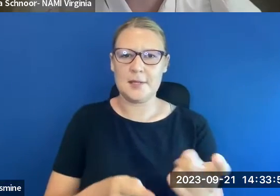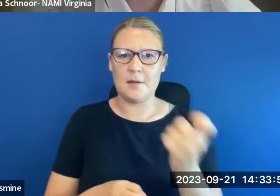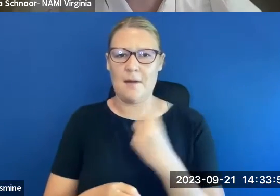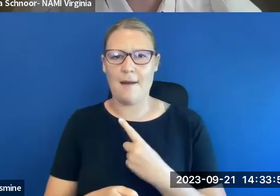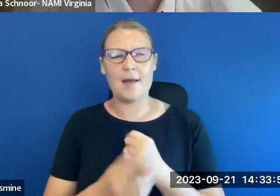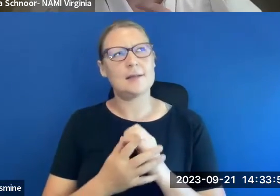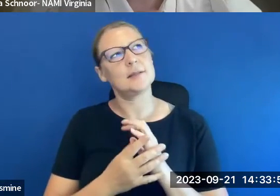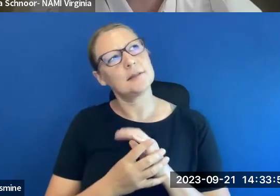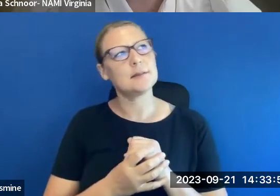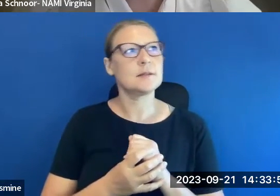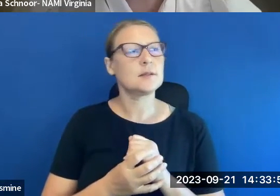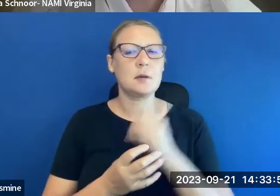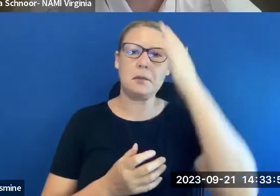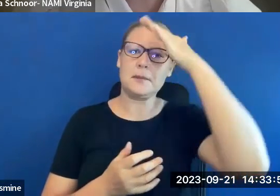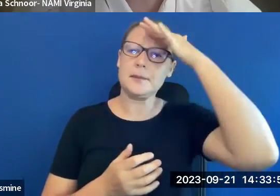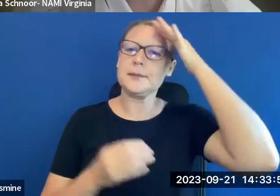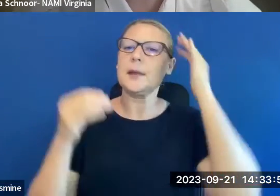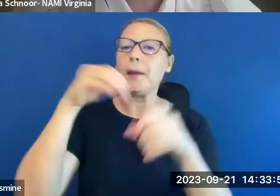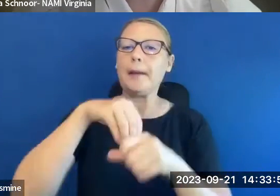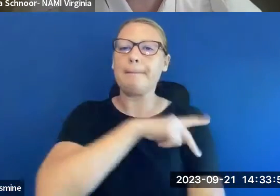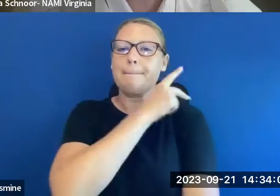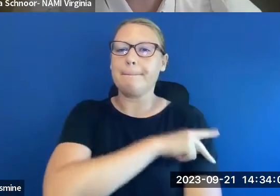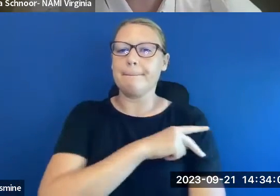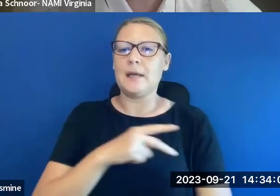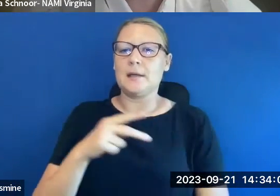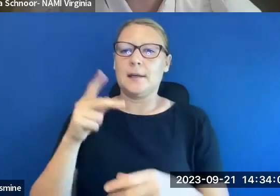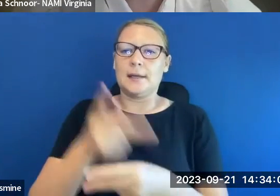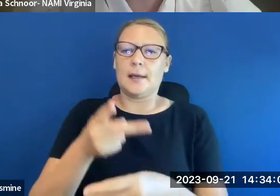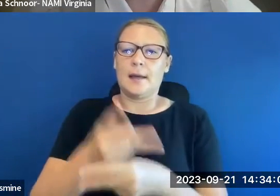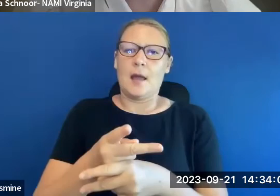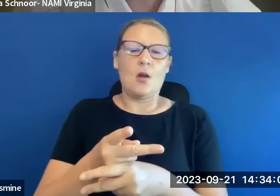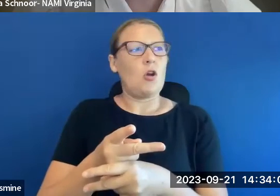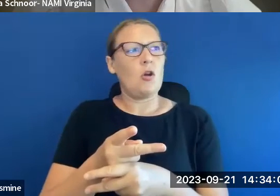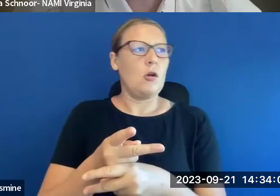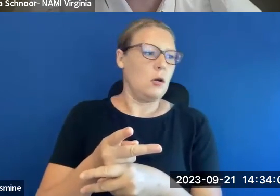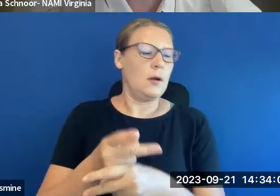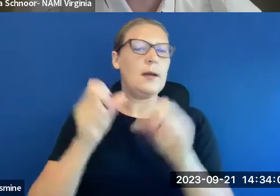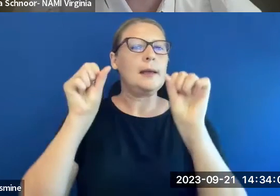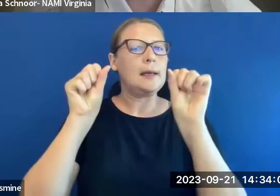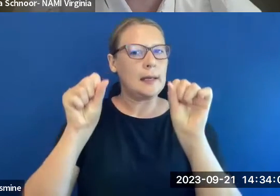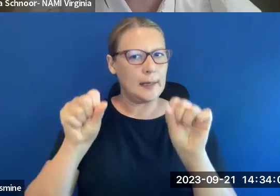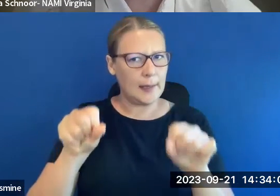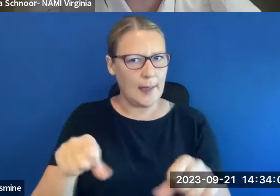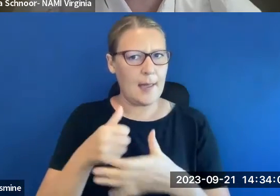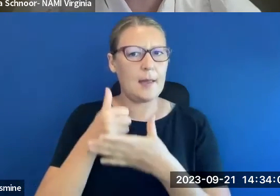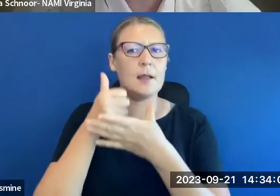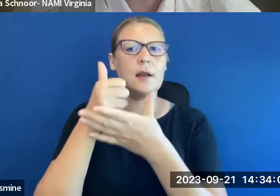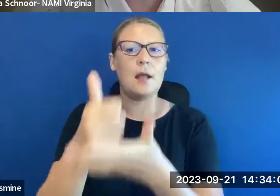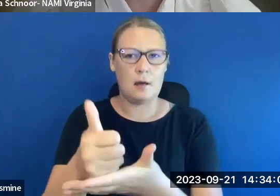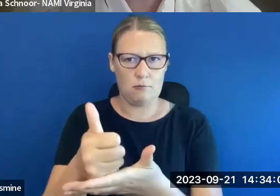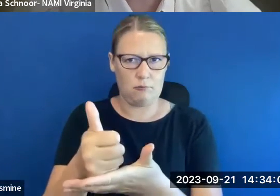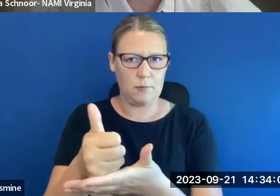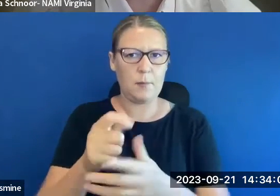Ryan. I think inpatient hospitalization can be helpful, but only